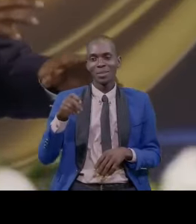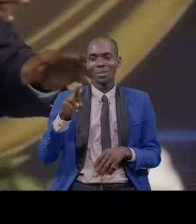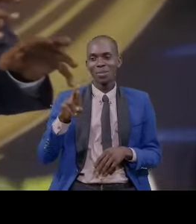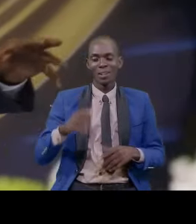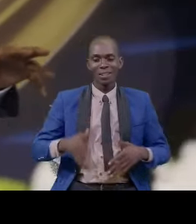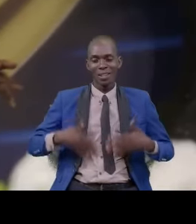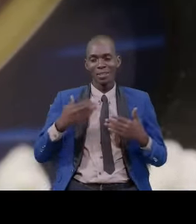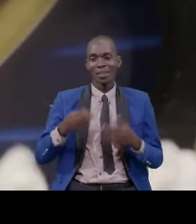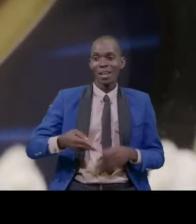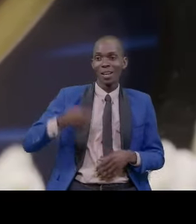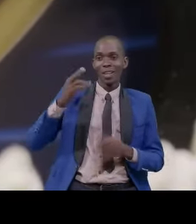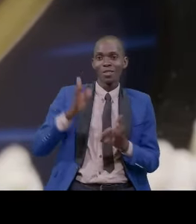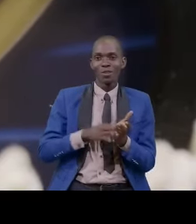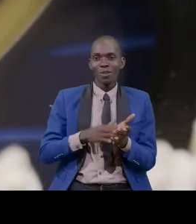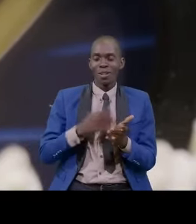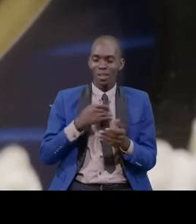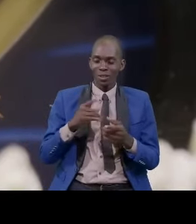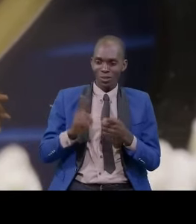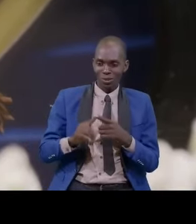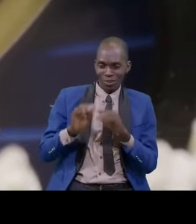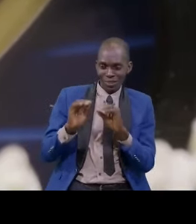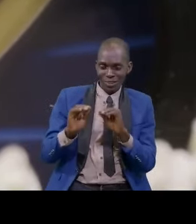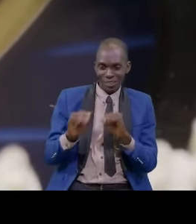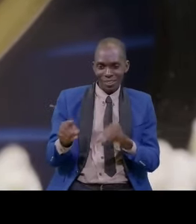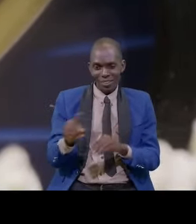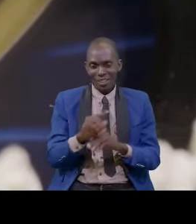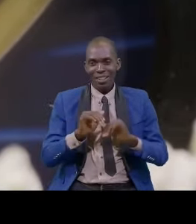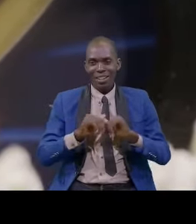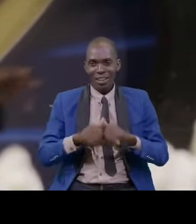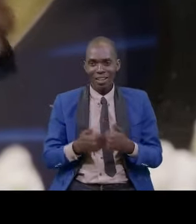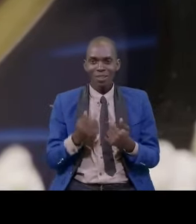all the shortcuts that I got